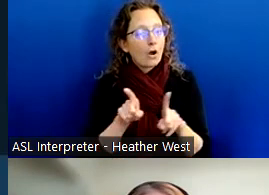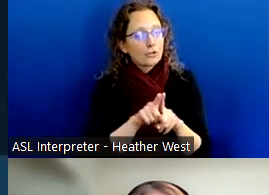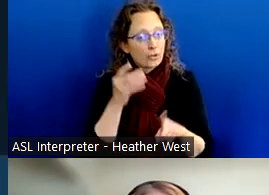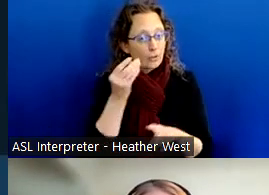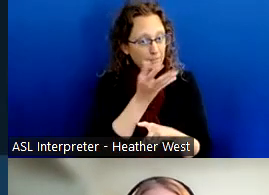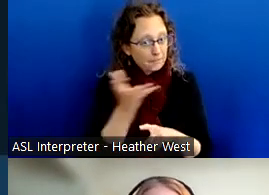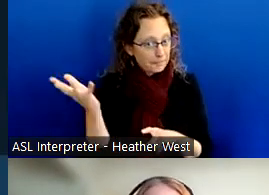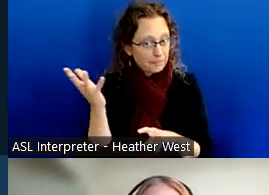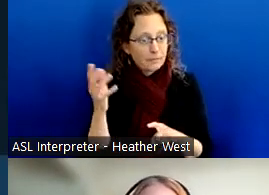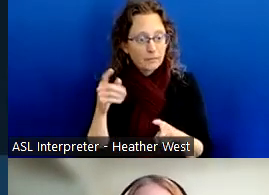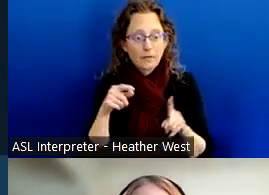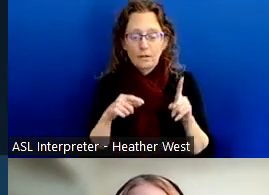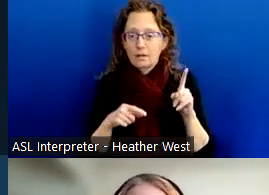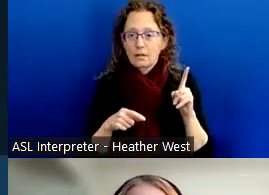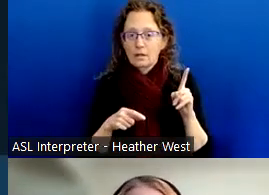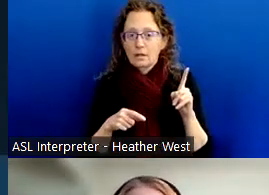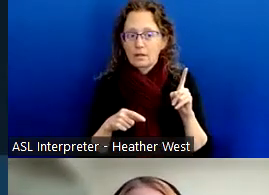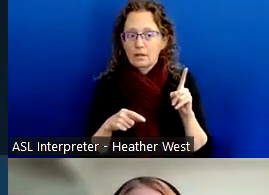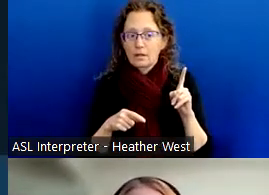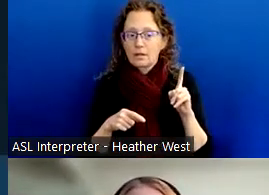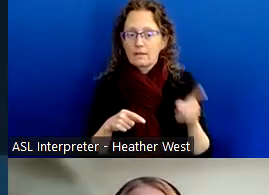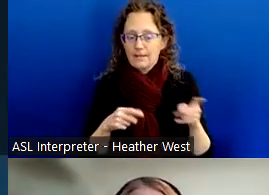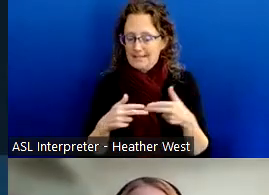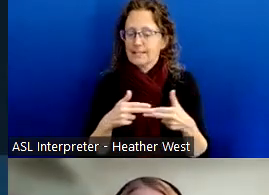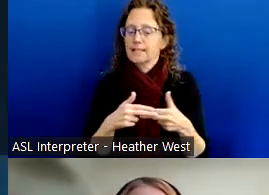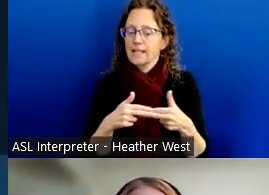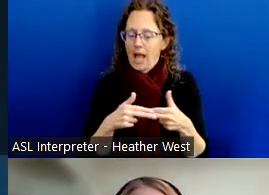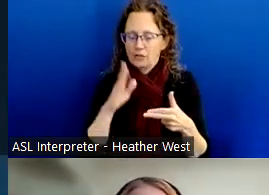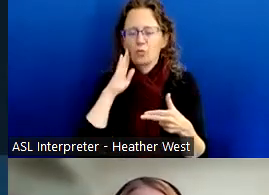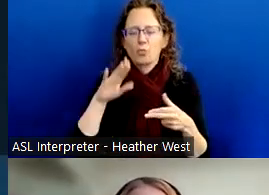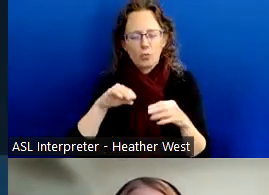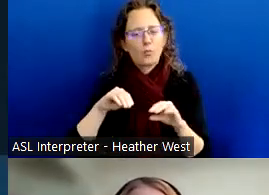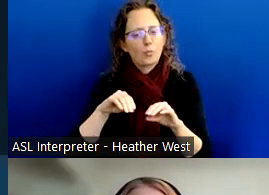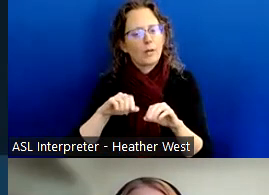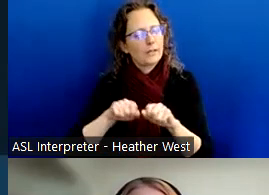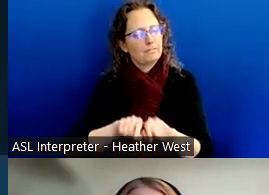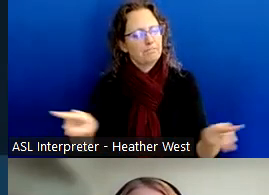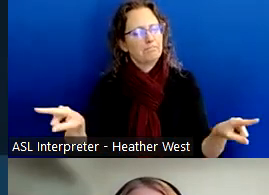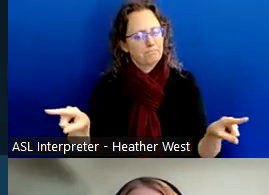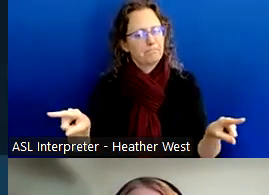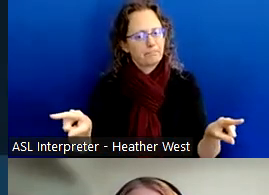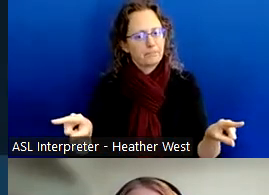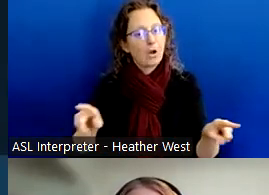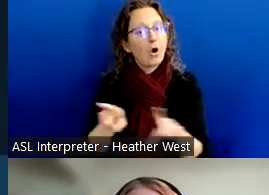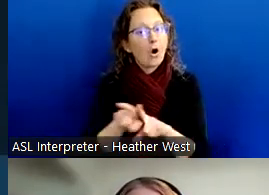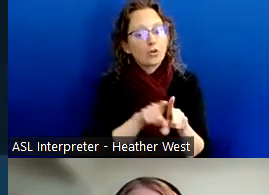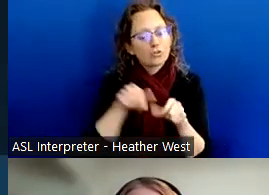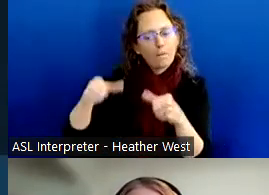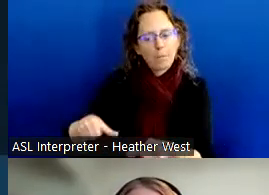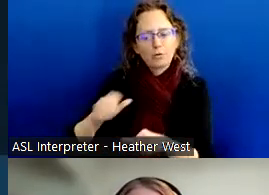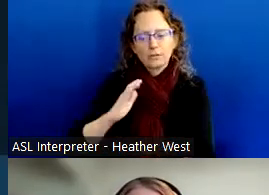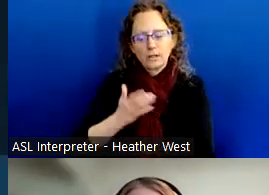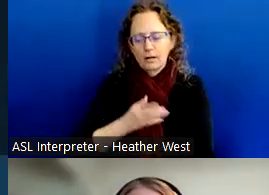we'll send out the slide deck to participants and have the information posted on the SCP website, so